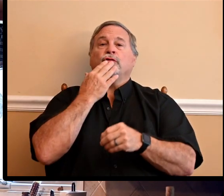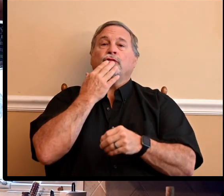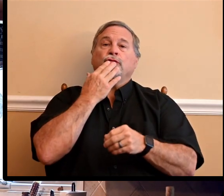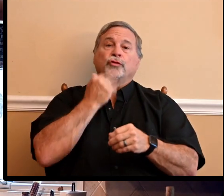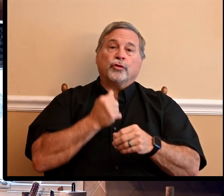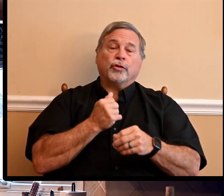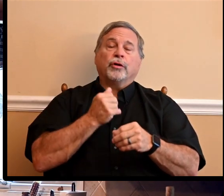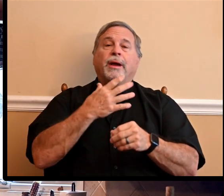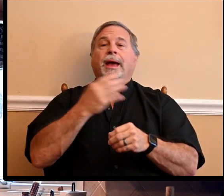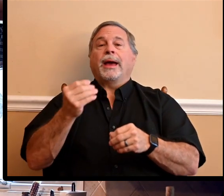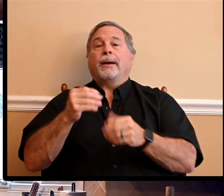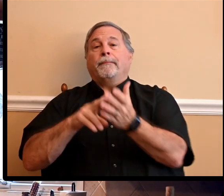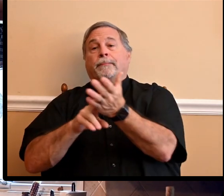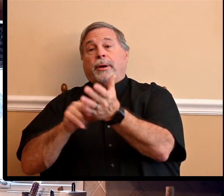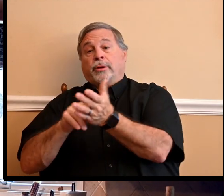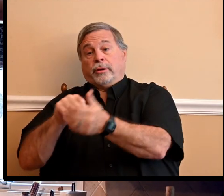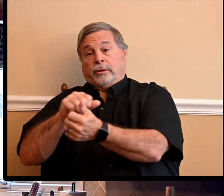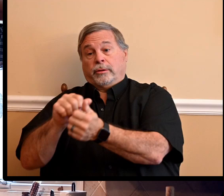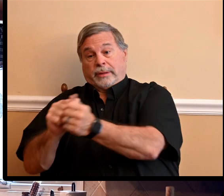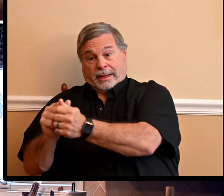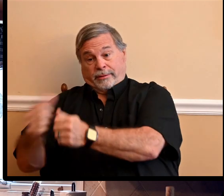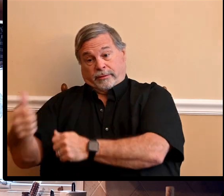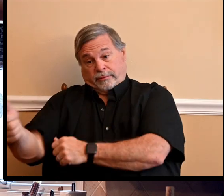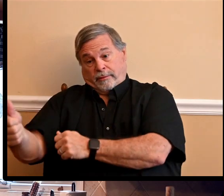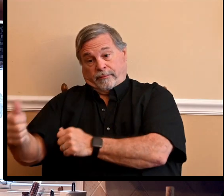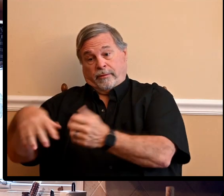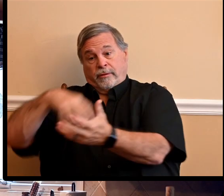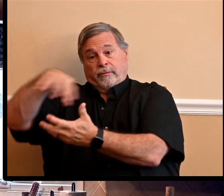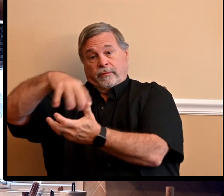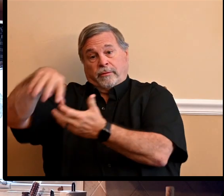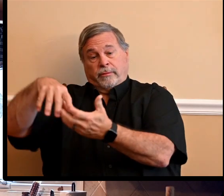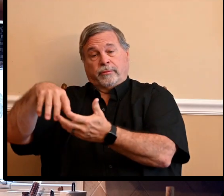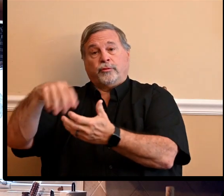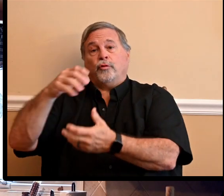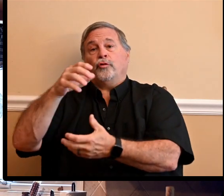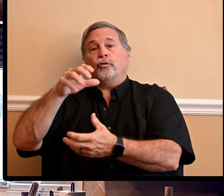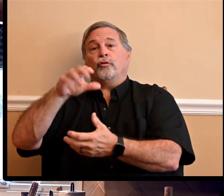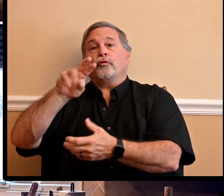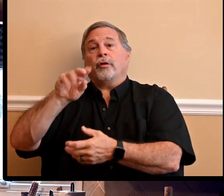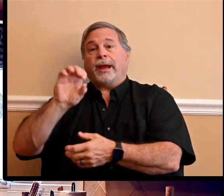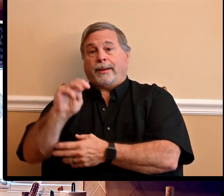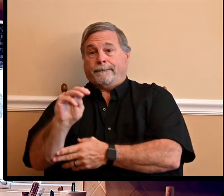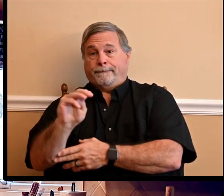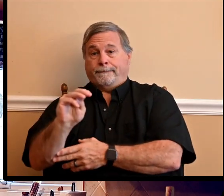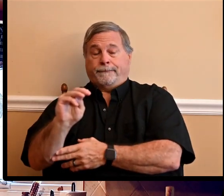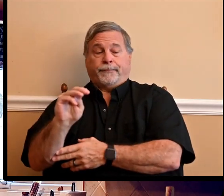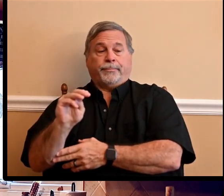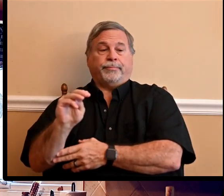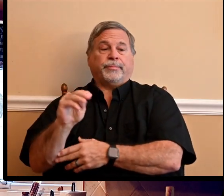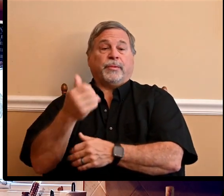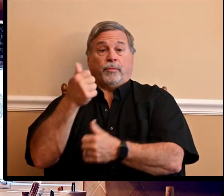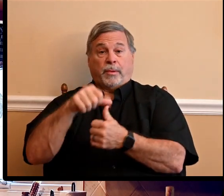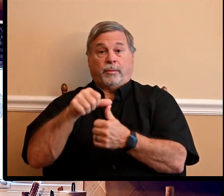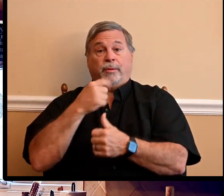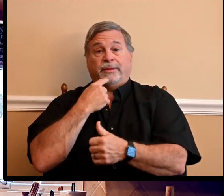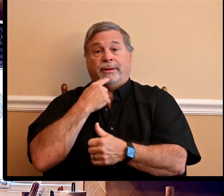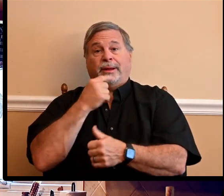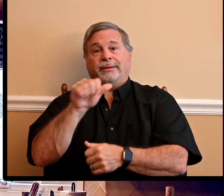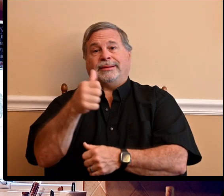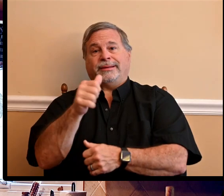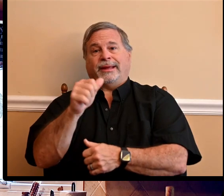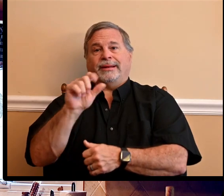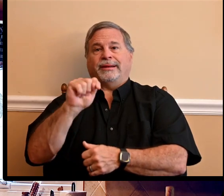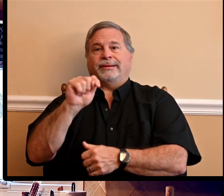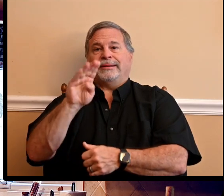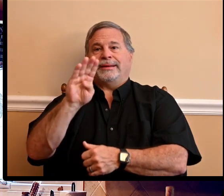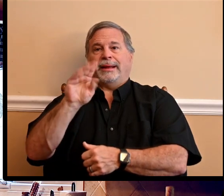going to put the sugar and we're going to put the butter like we'd normally do and cream the butter. If you remember, we said we had